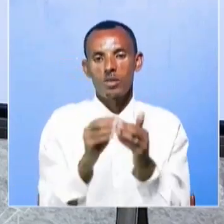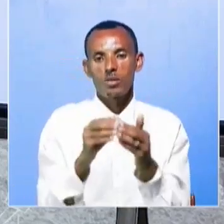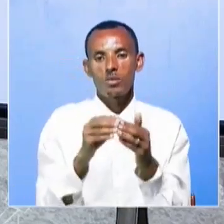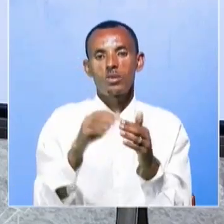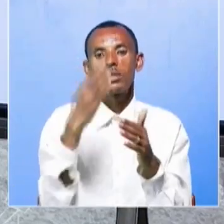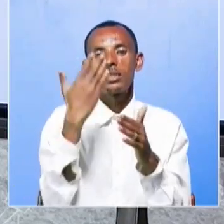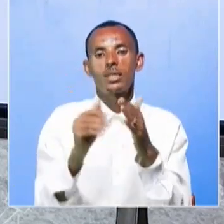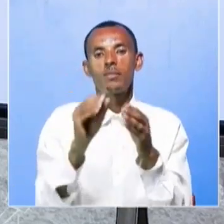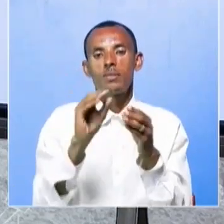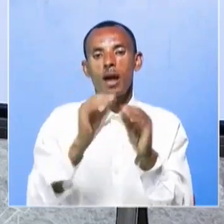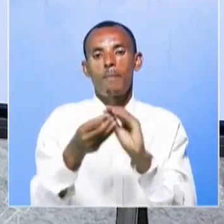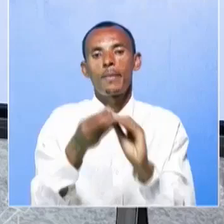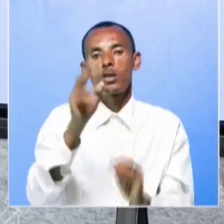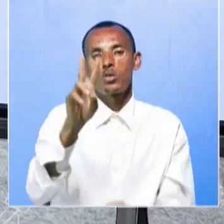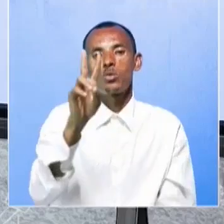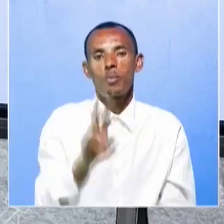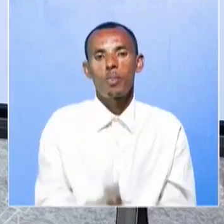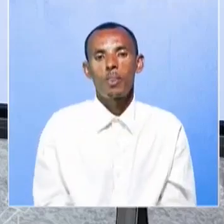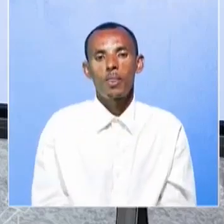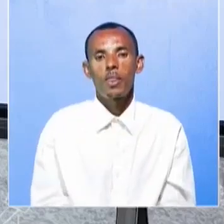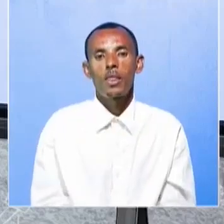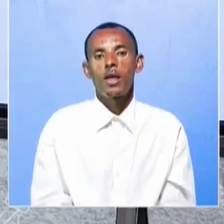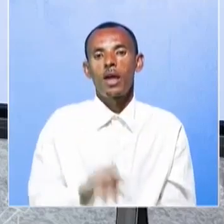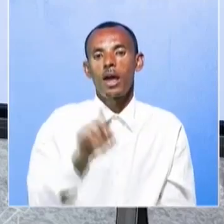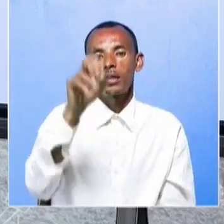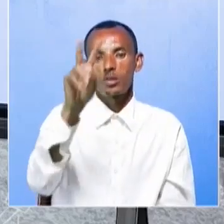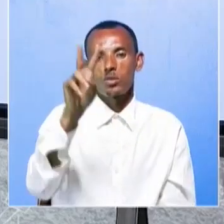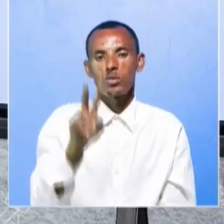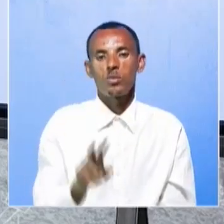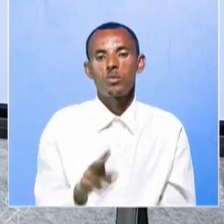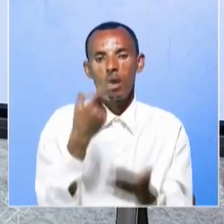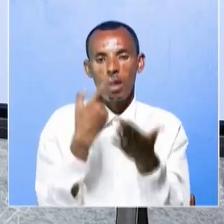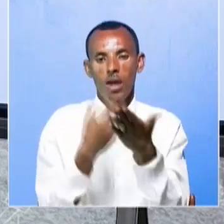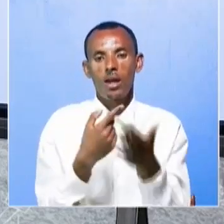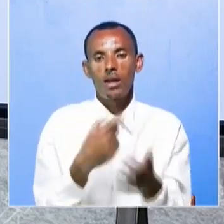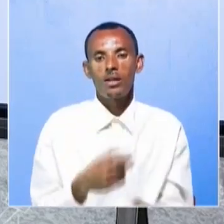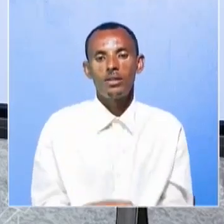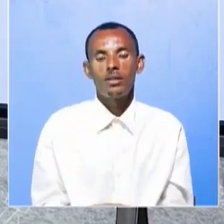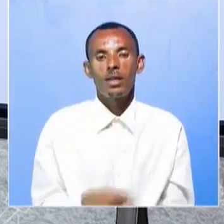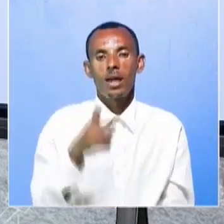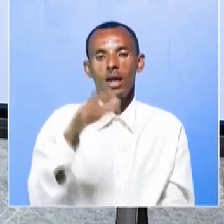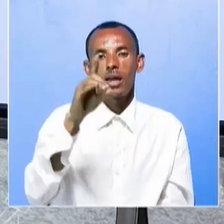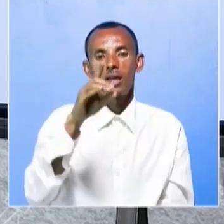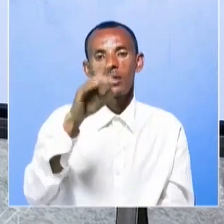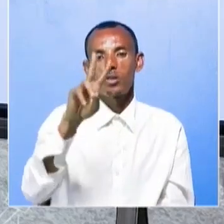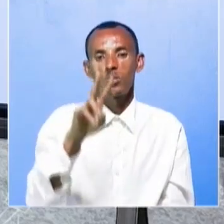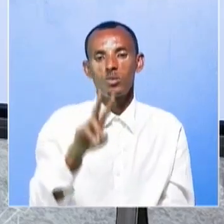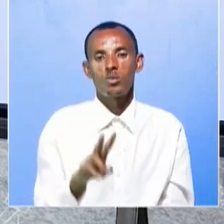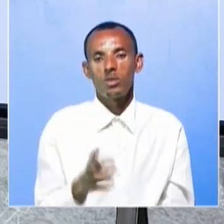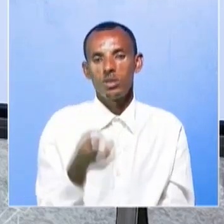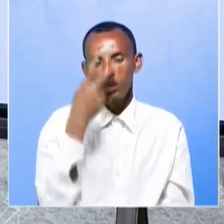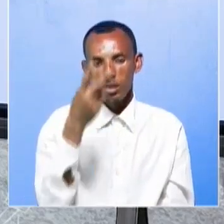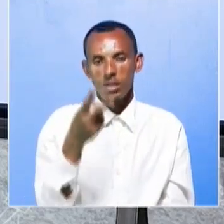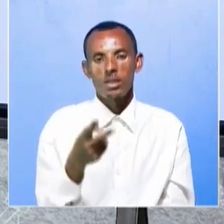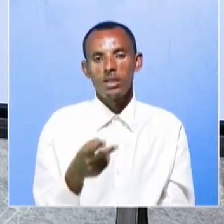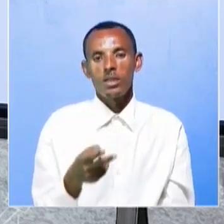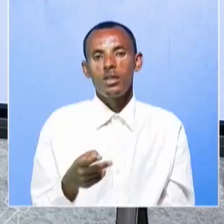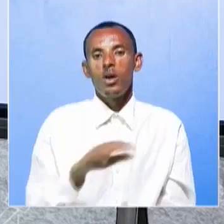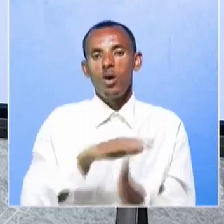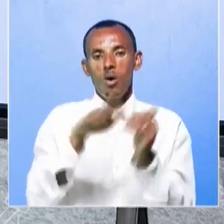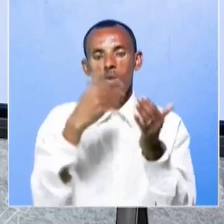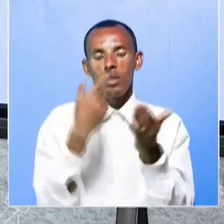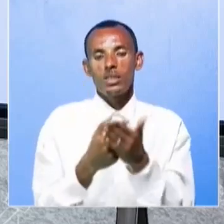2, okay? Put x is equals to 2 here in place of AD and check whether all